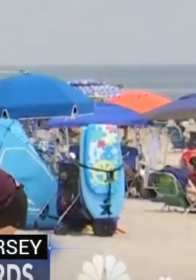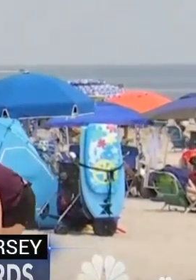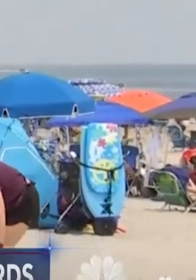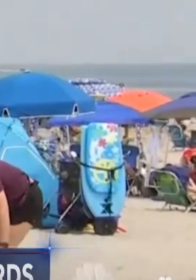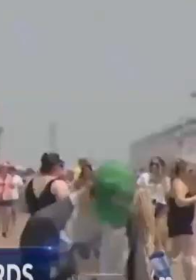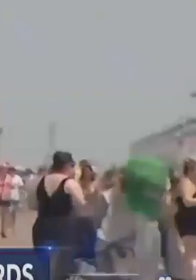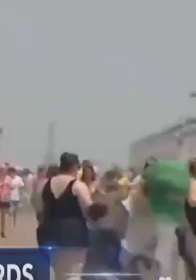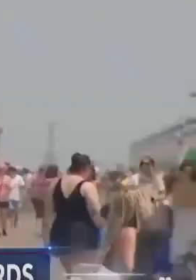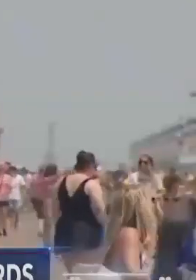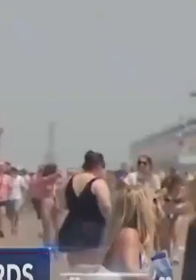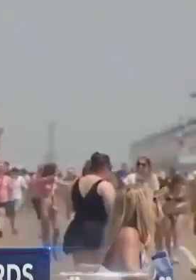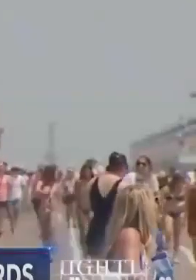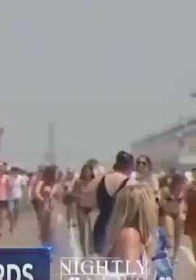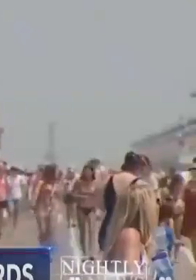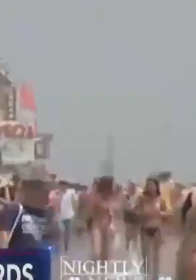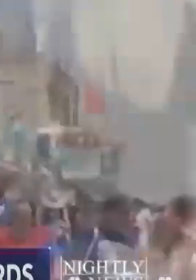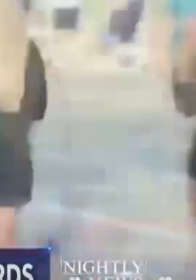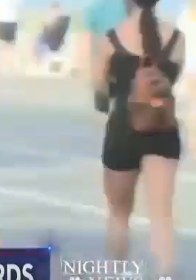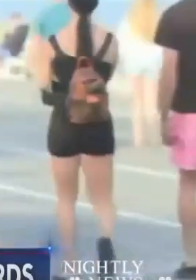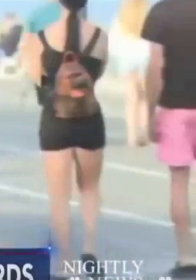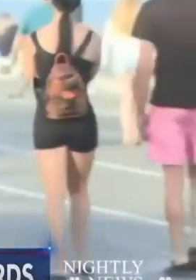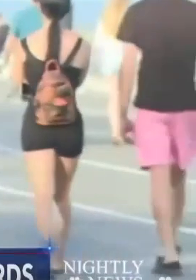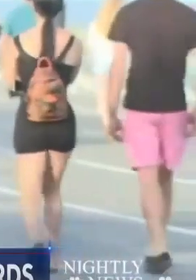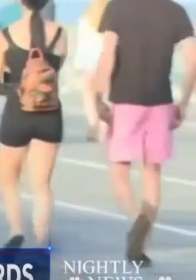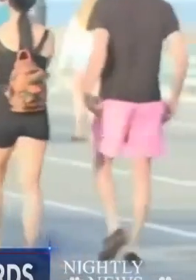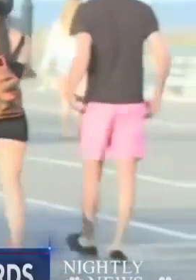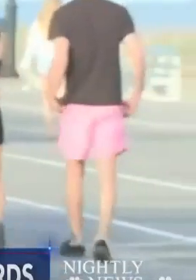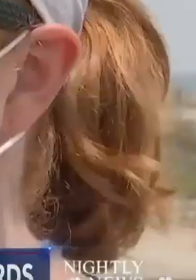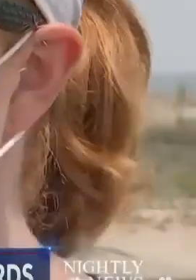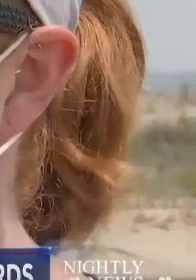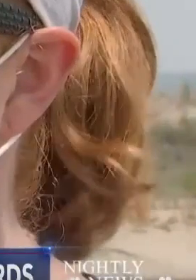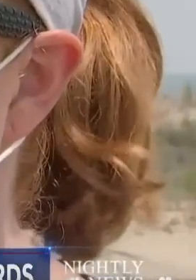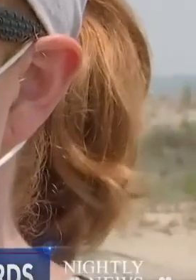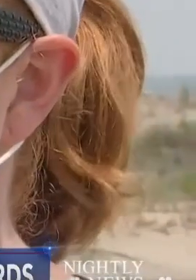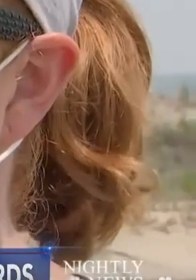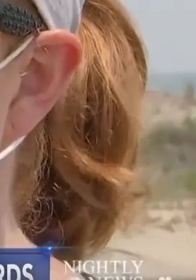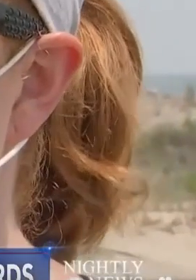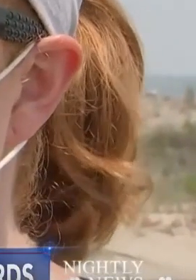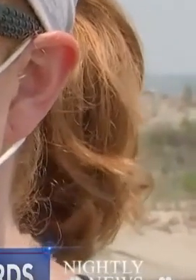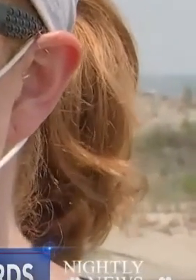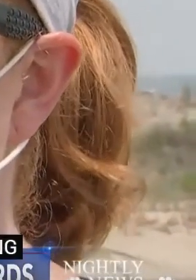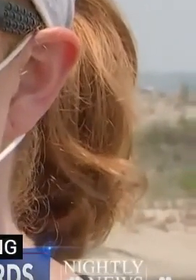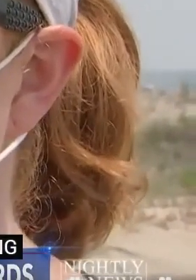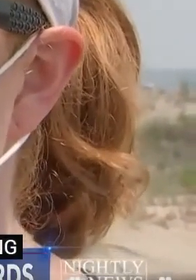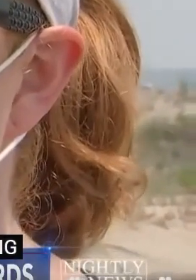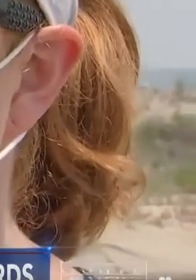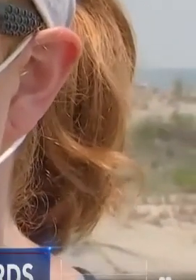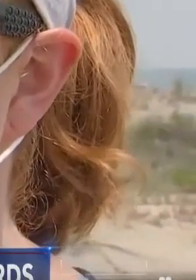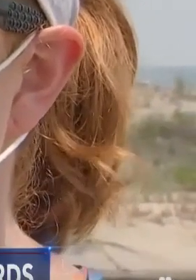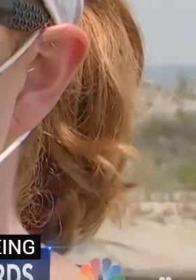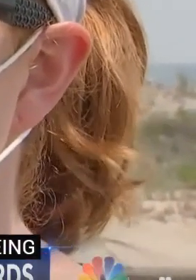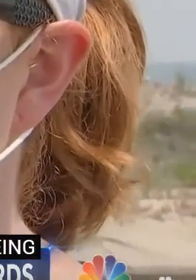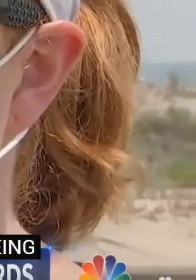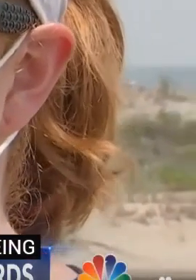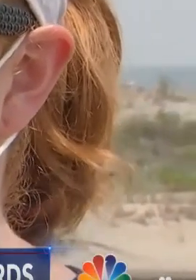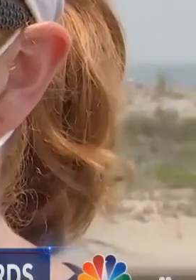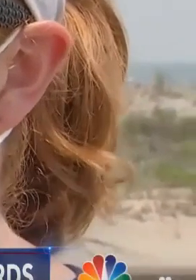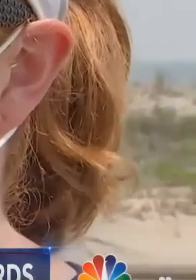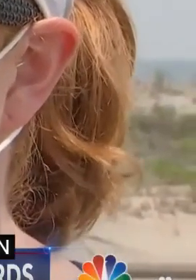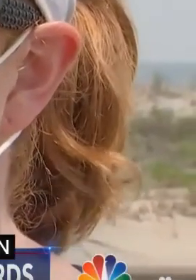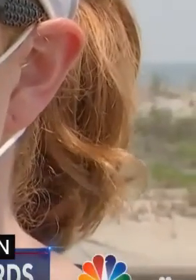precautions and we're being smart. A return to celebrating with plenty of caution. Take it seriously. I mean, you're taking it back to your parents, your grandparents, your